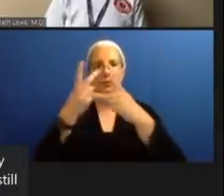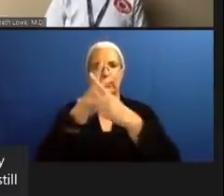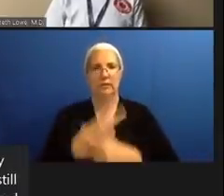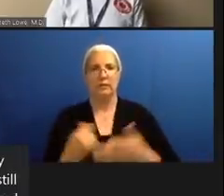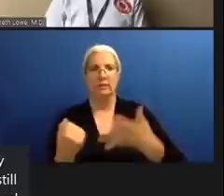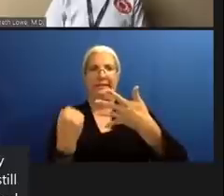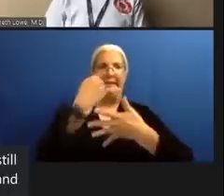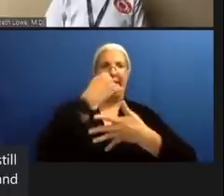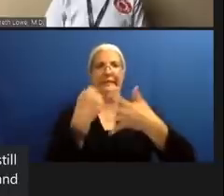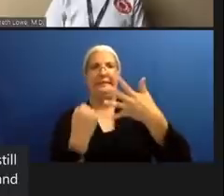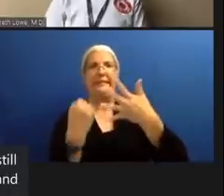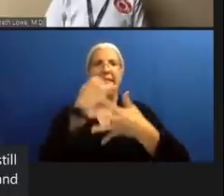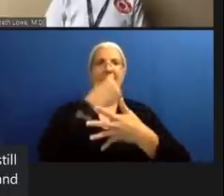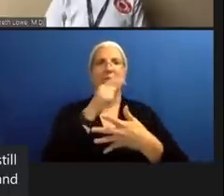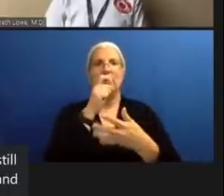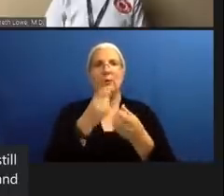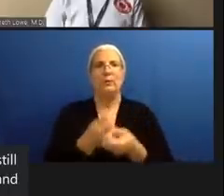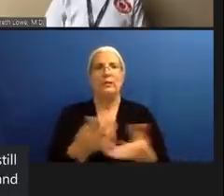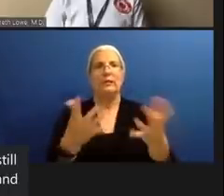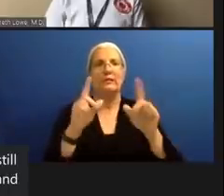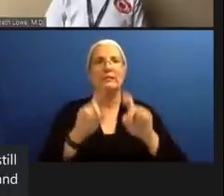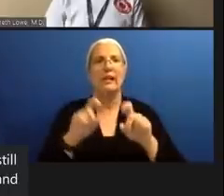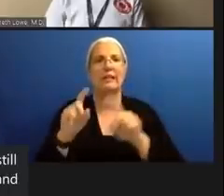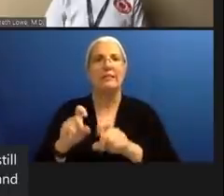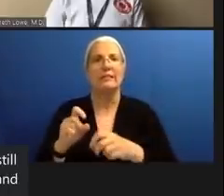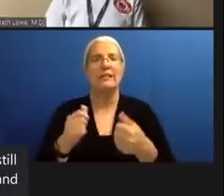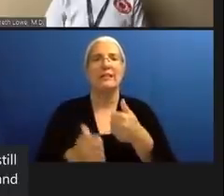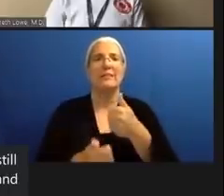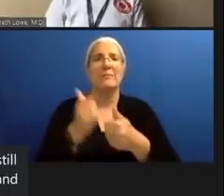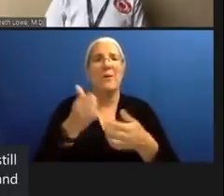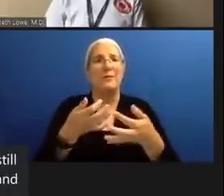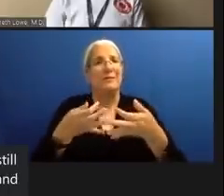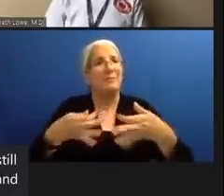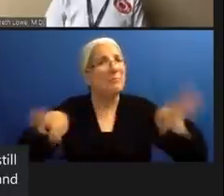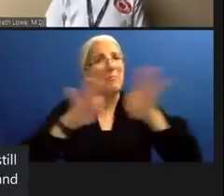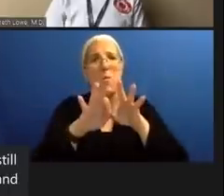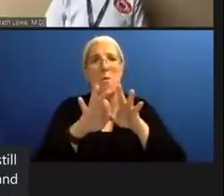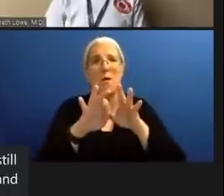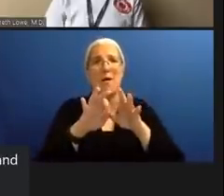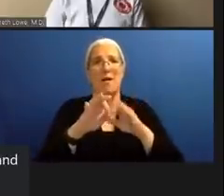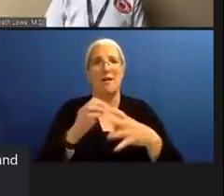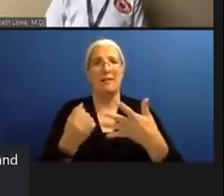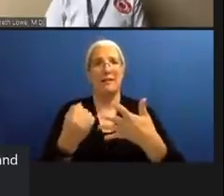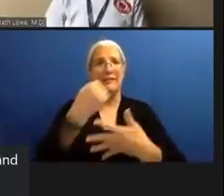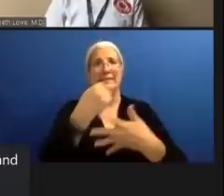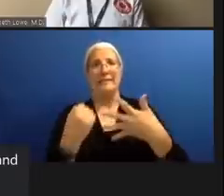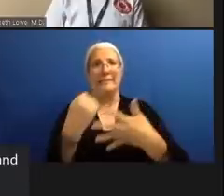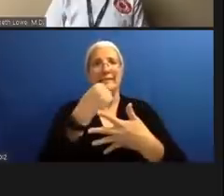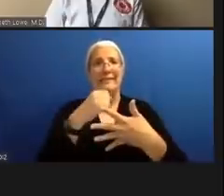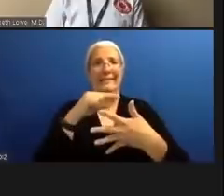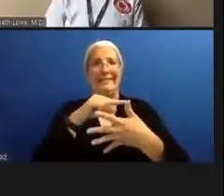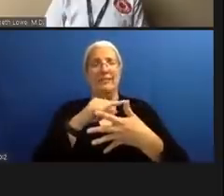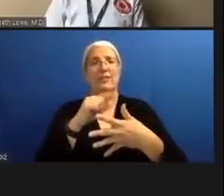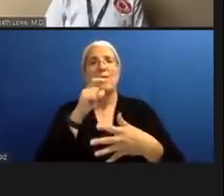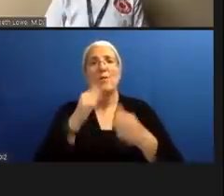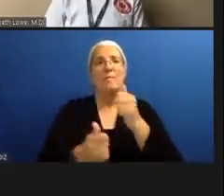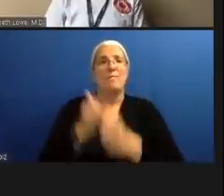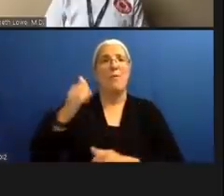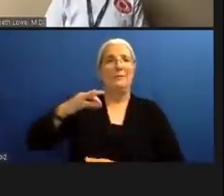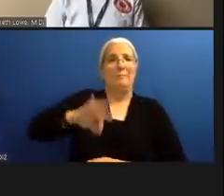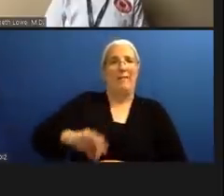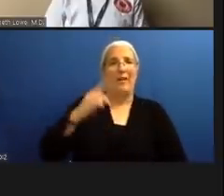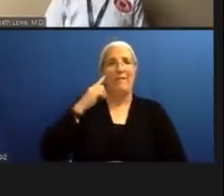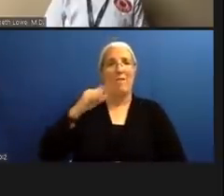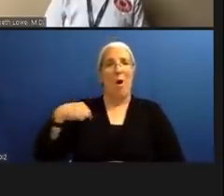where it's most important and highest yield. And so that's, for us, just to be very clear,